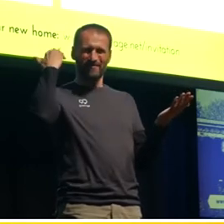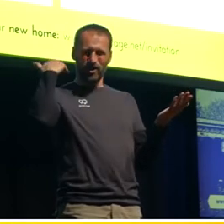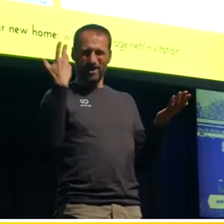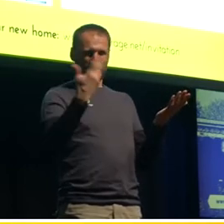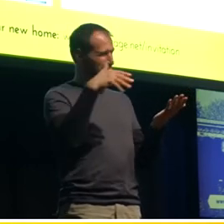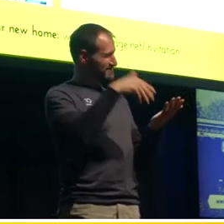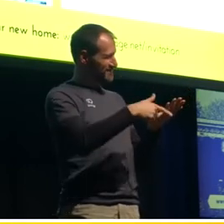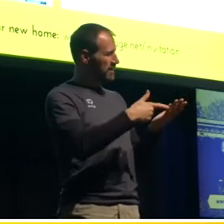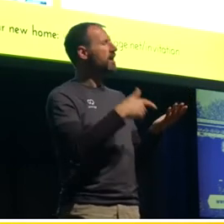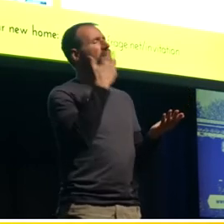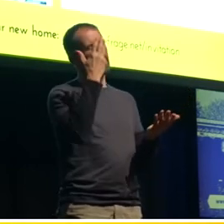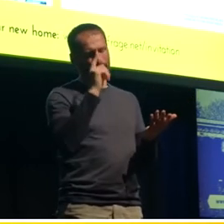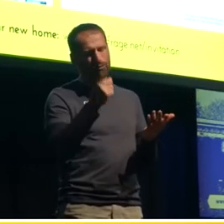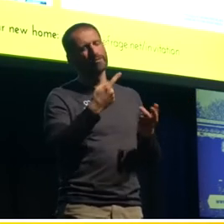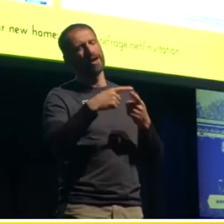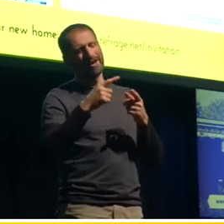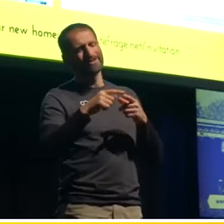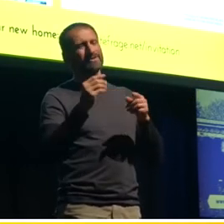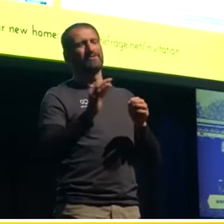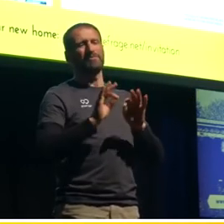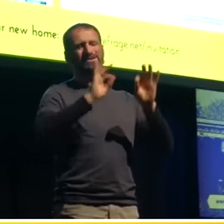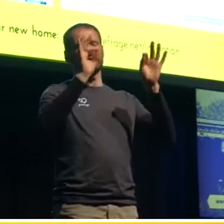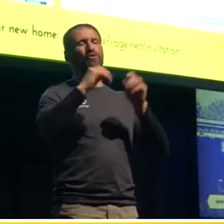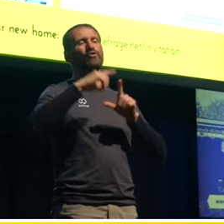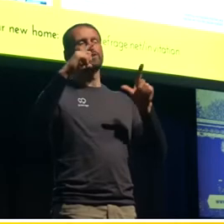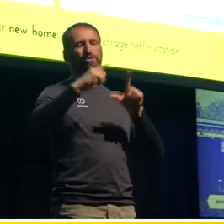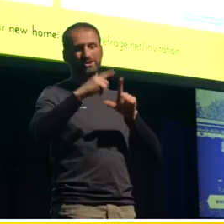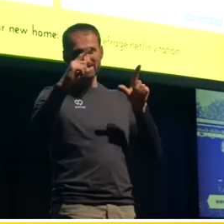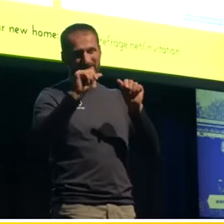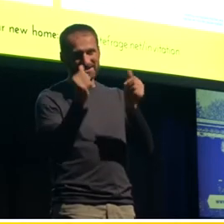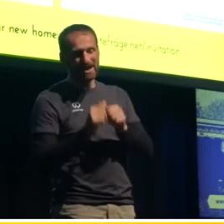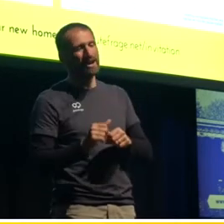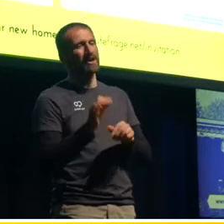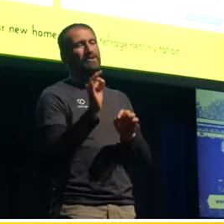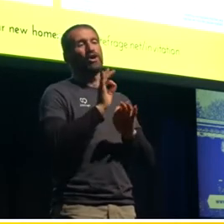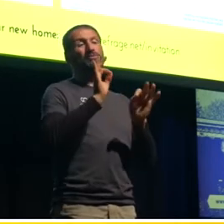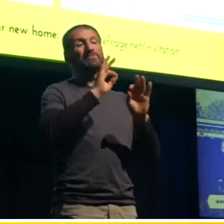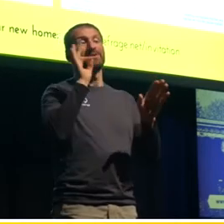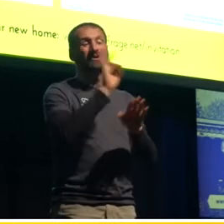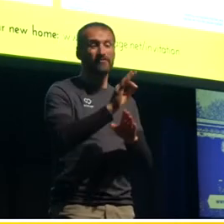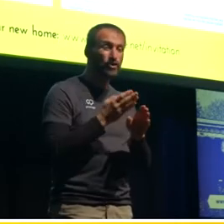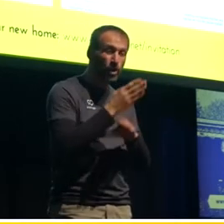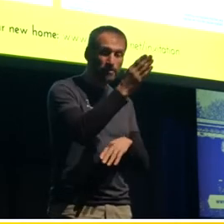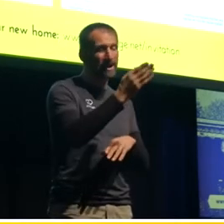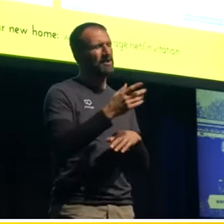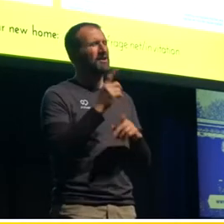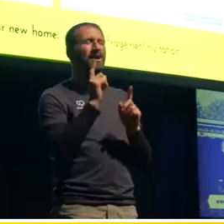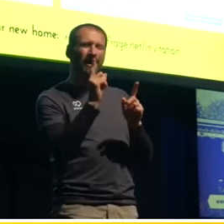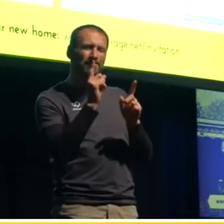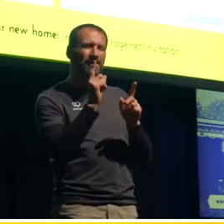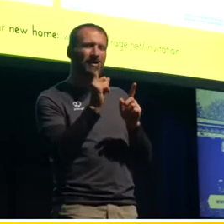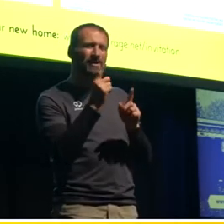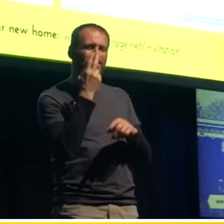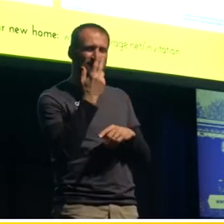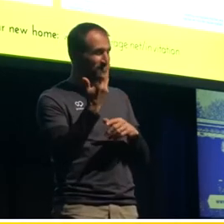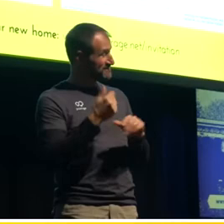other improvements, like have a responsive design, optimize for mobile. But you can see the first thing was a bit slower, but then